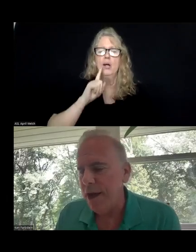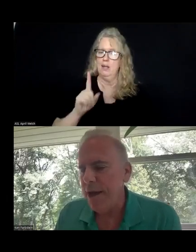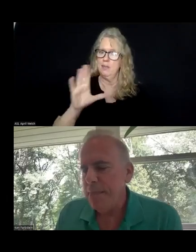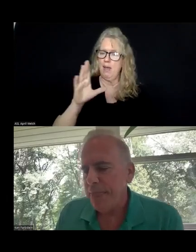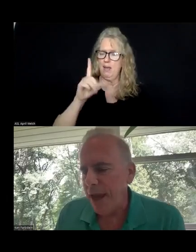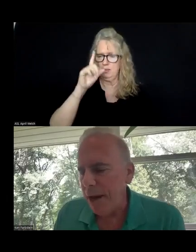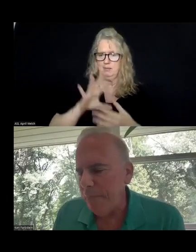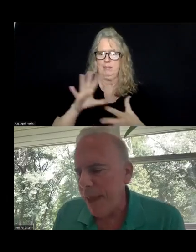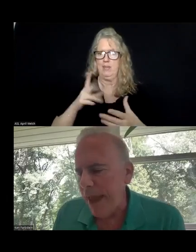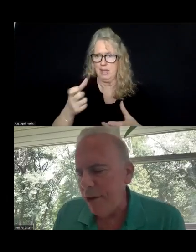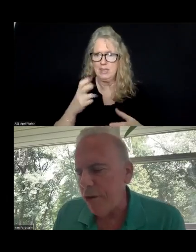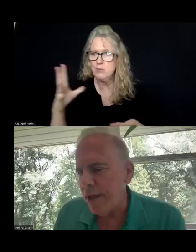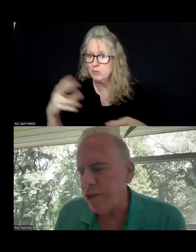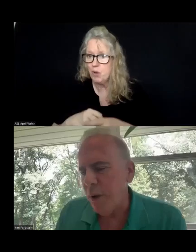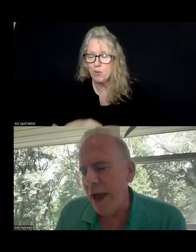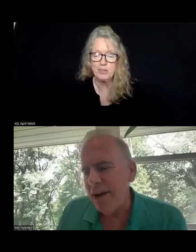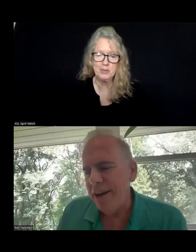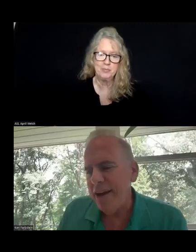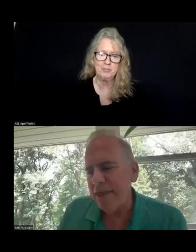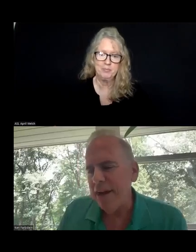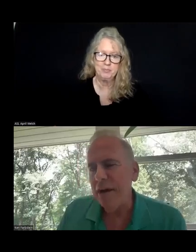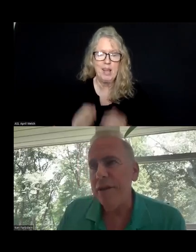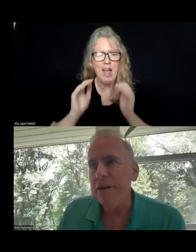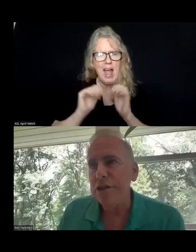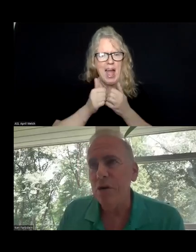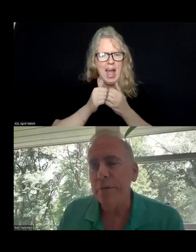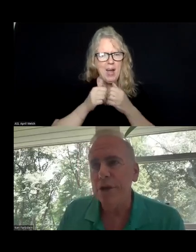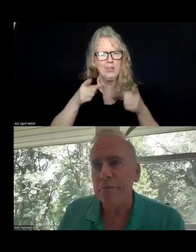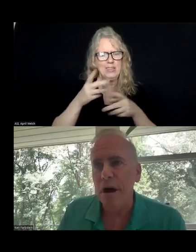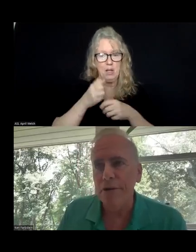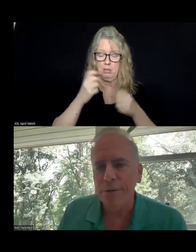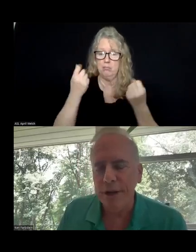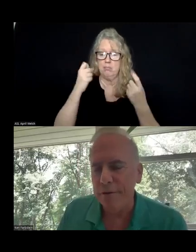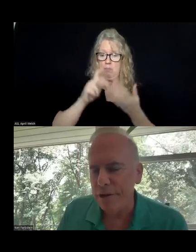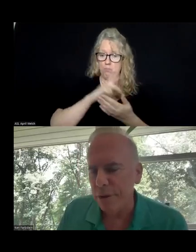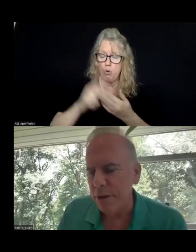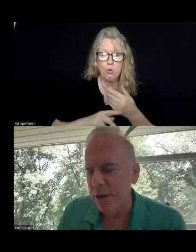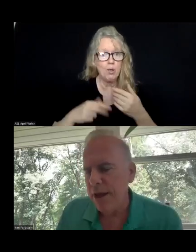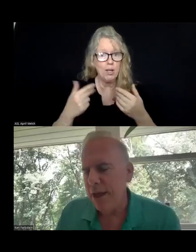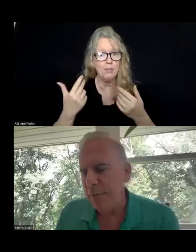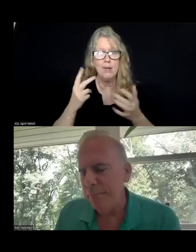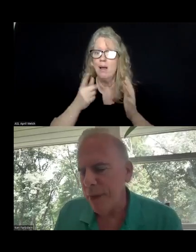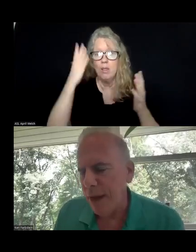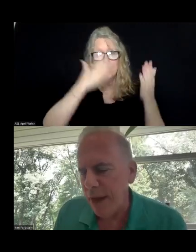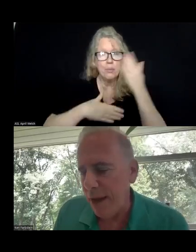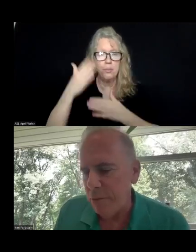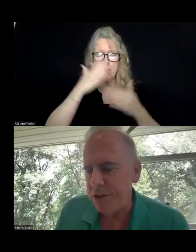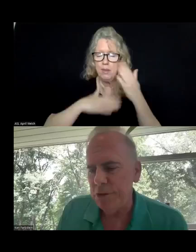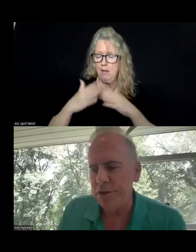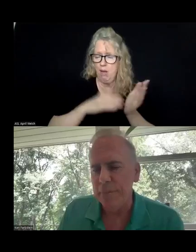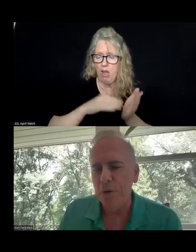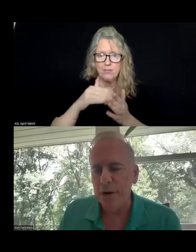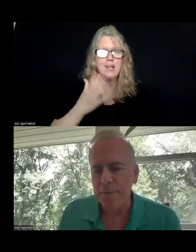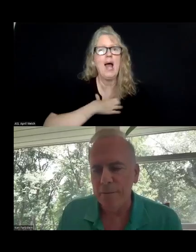in. And so how did he get there? I mean, these programs are often pretty invisible. I